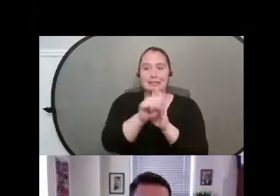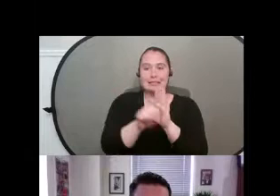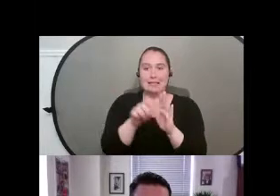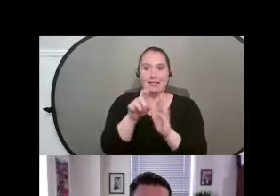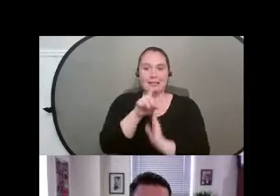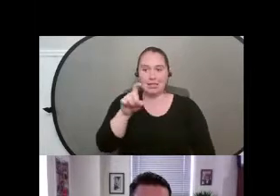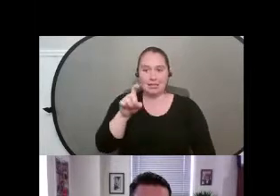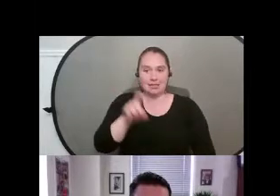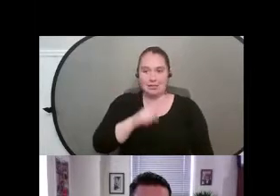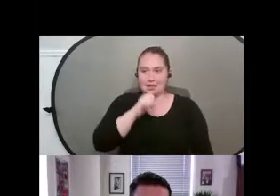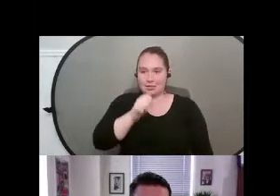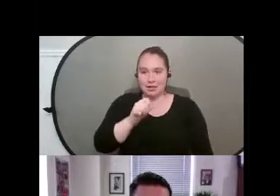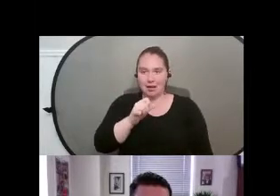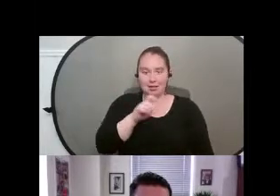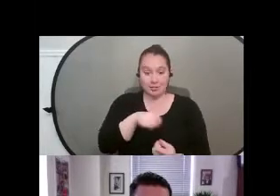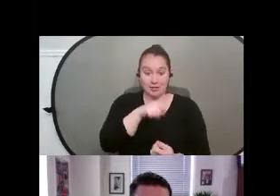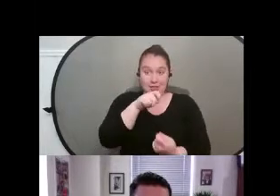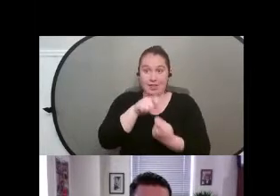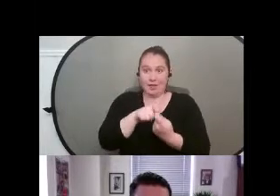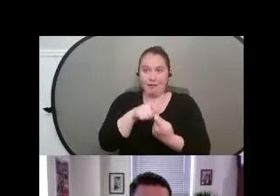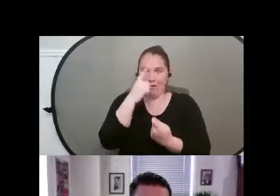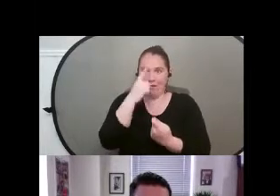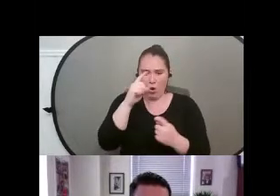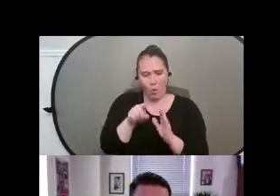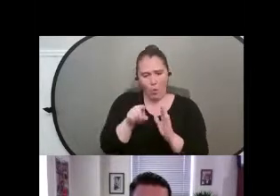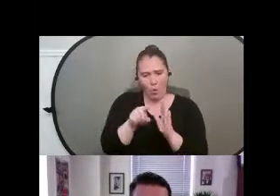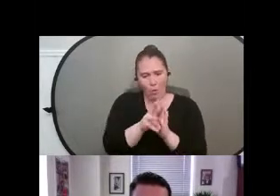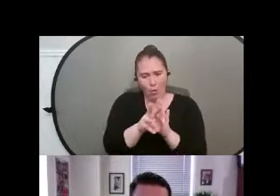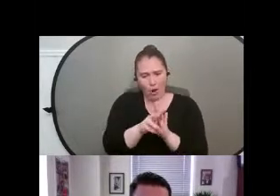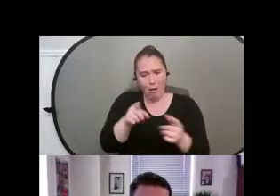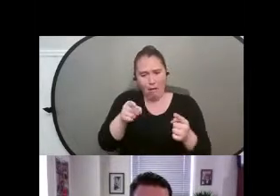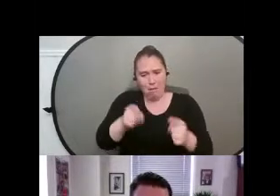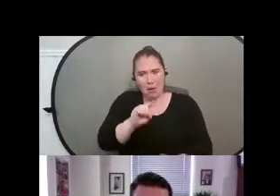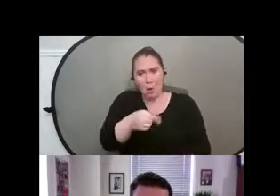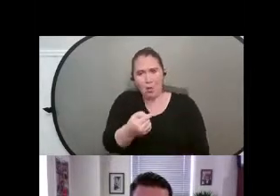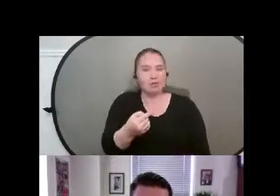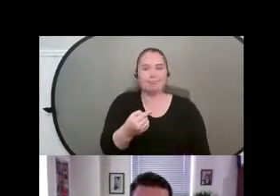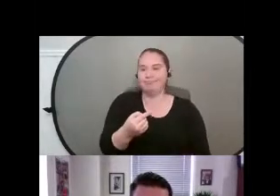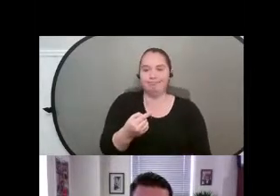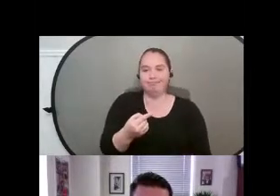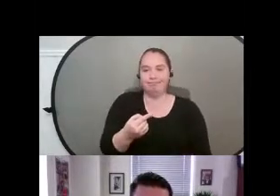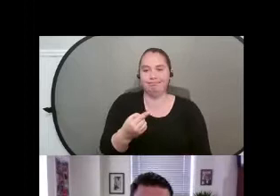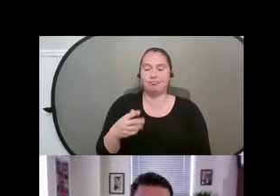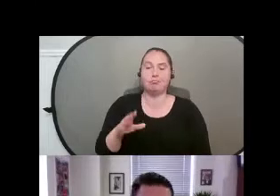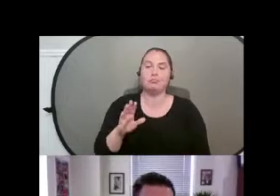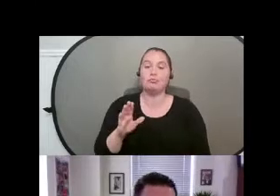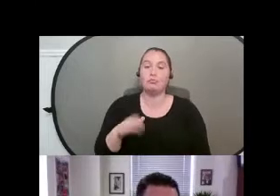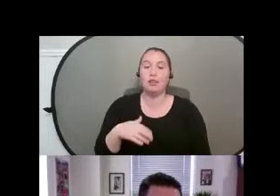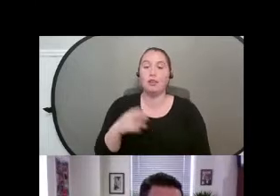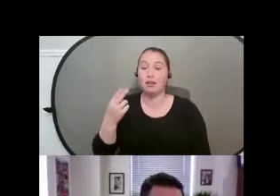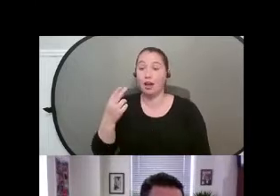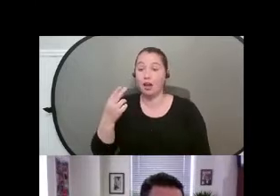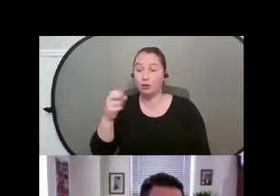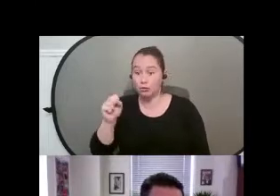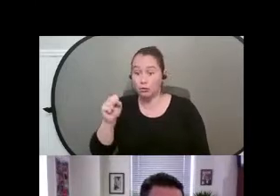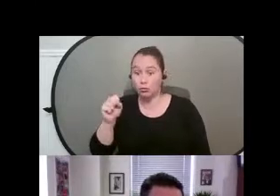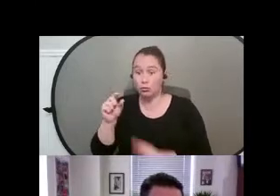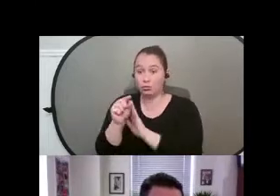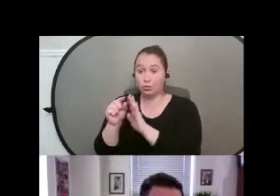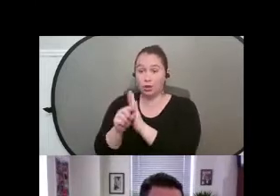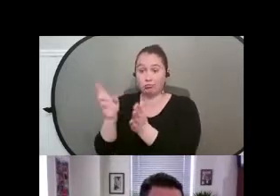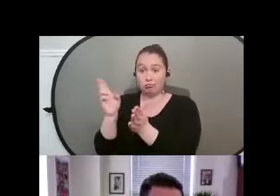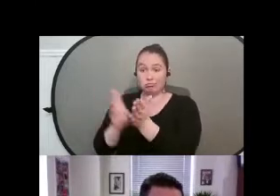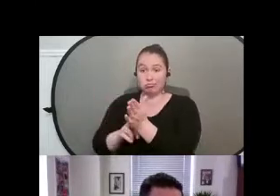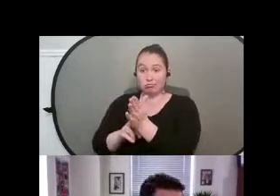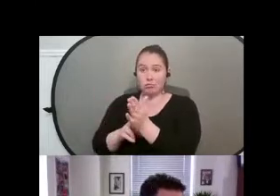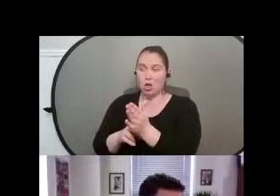anything specific to the Waco school district. The high school grades actually held on pretty well, so we did not